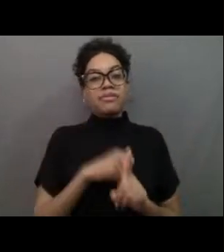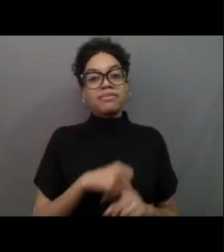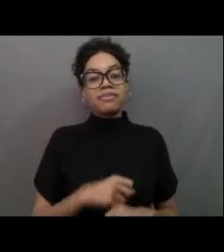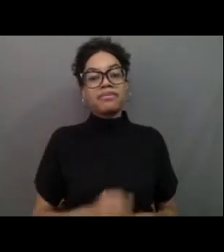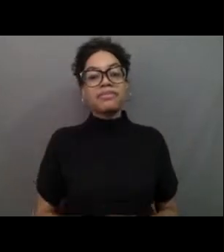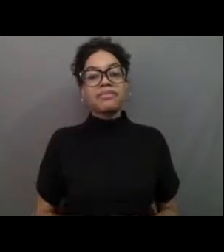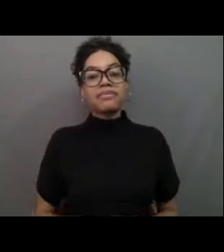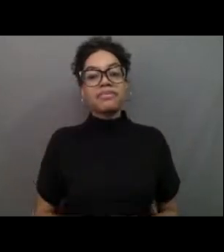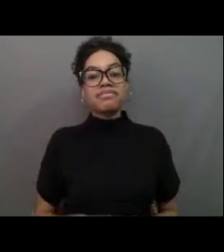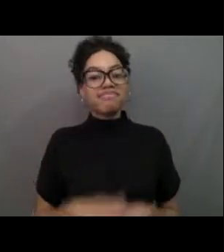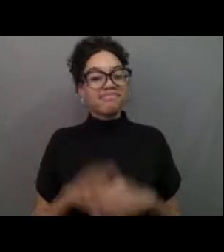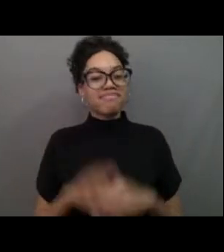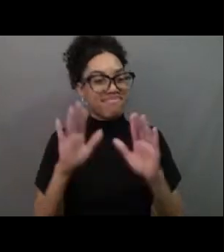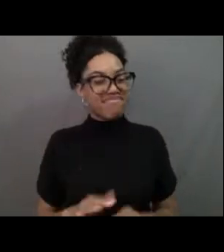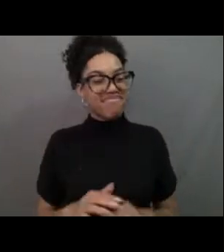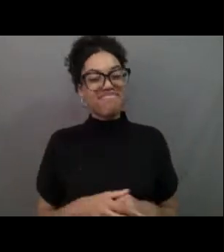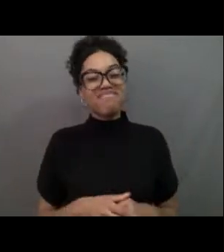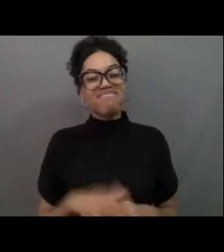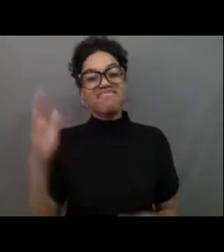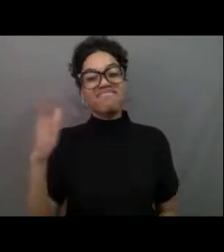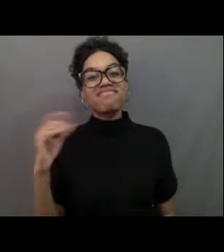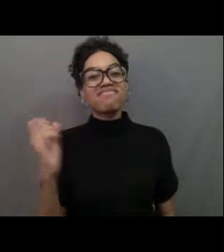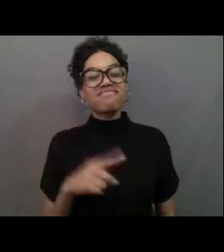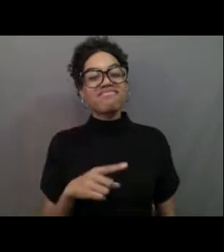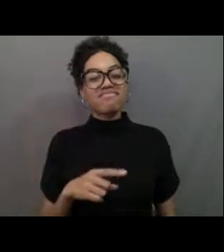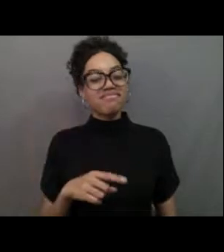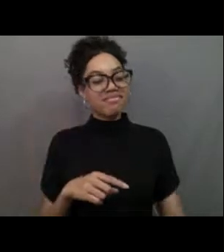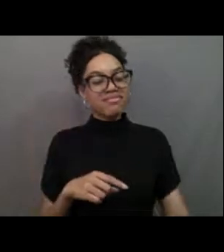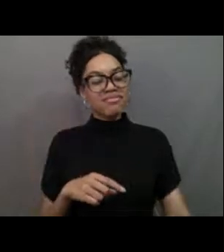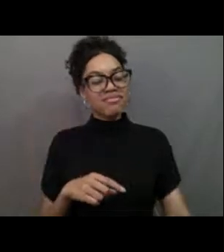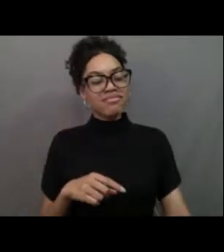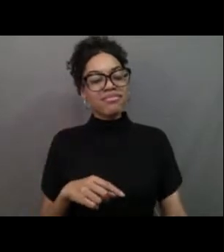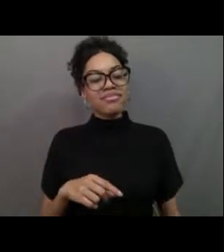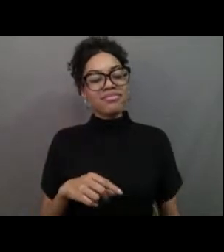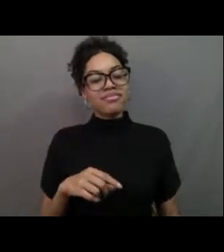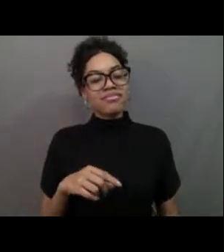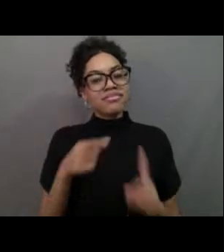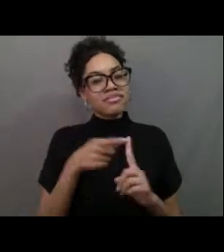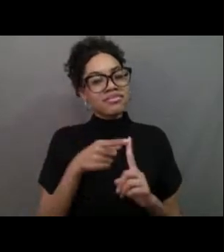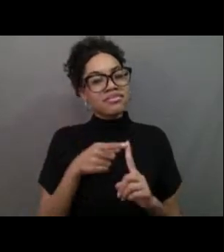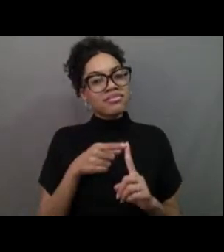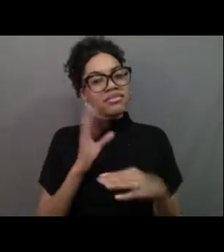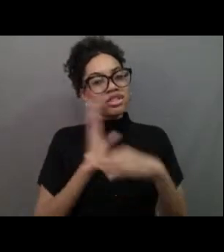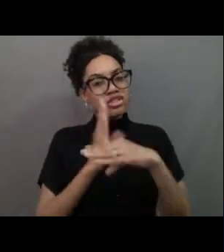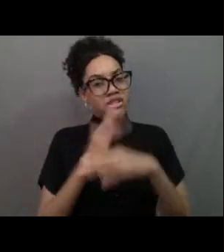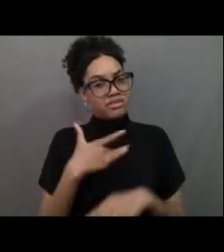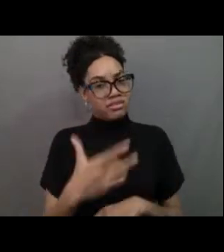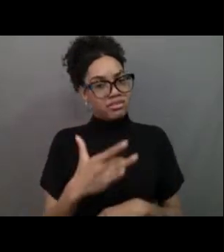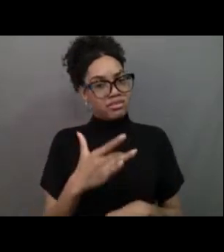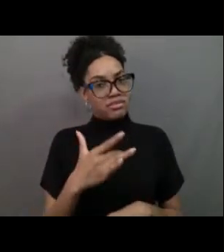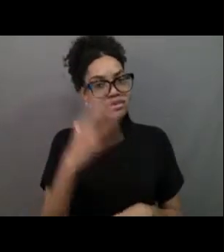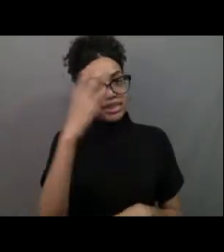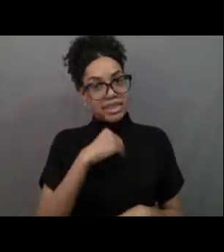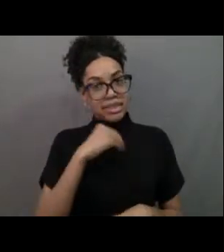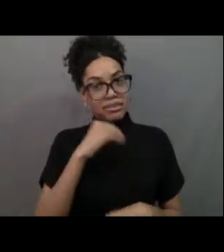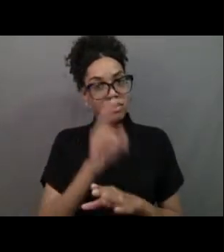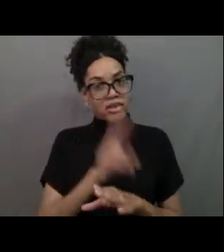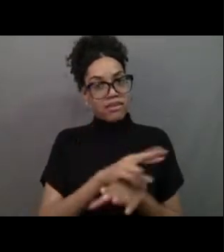Excellent. And Alicia asks, why is it true that sharks fall asleep when they flip over? And if it's true, why?